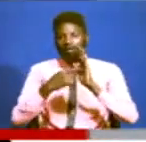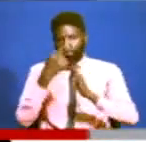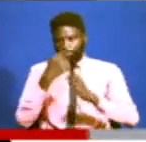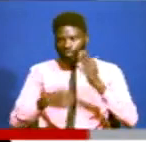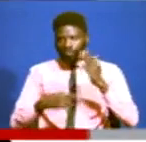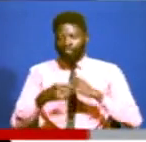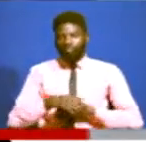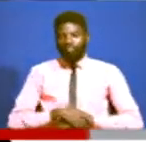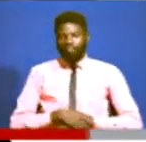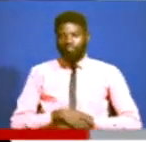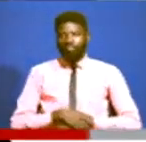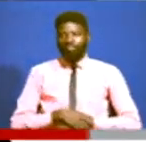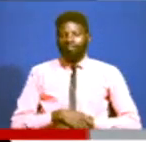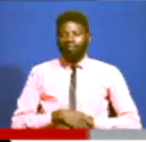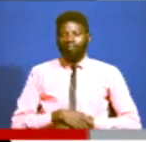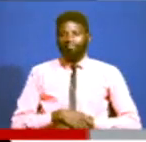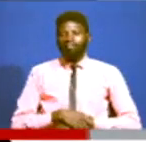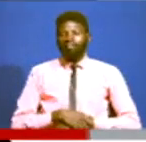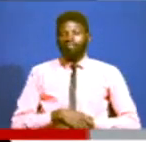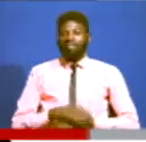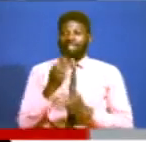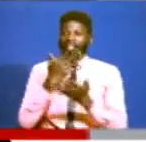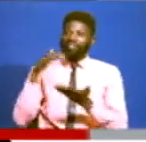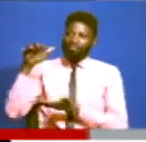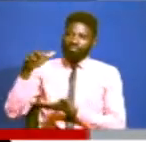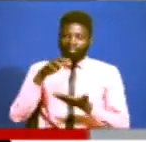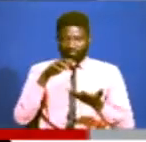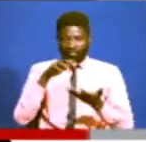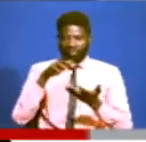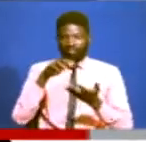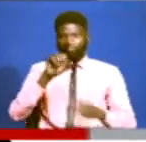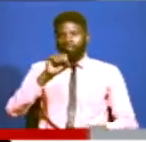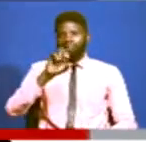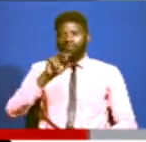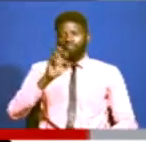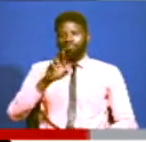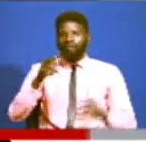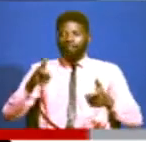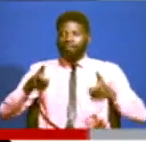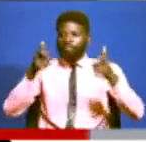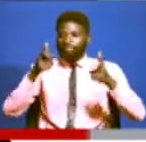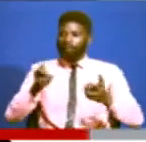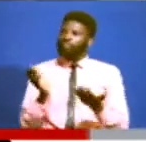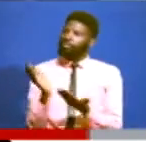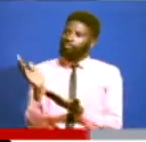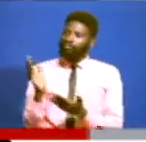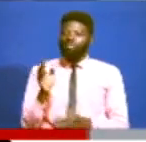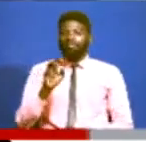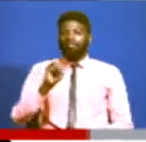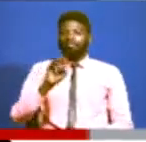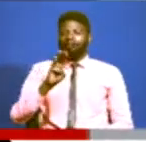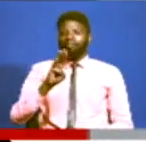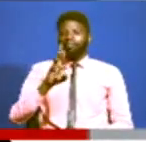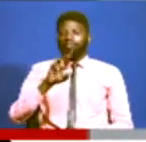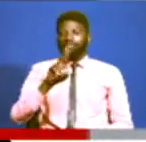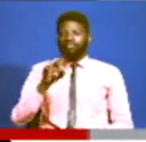the cargo X-ray scanners and non-intrusive scanners. Githii Mburu, he is the Commissioner General of the Kenya